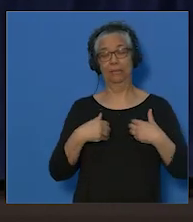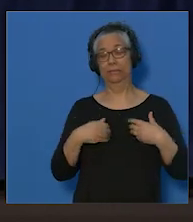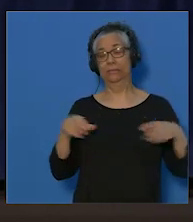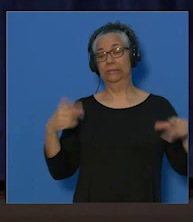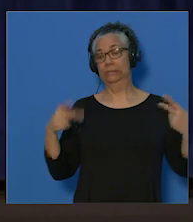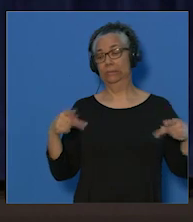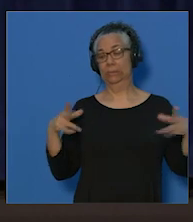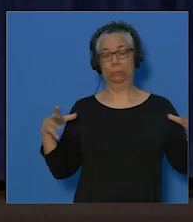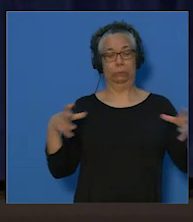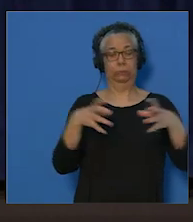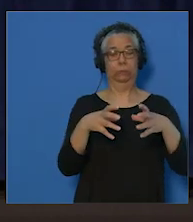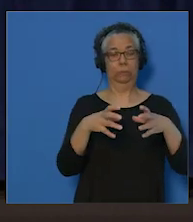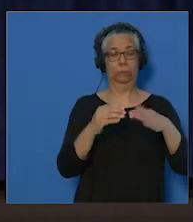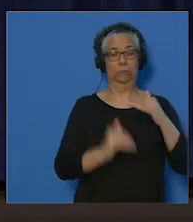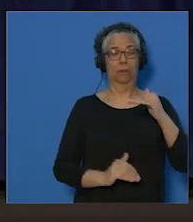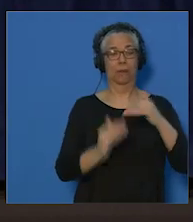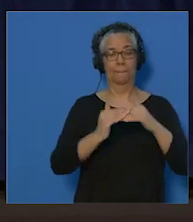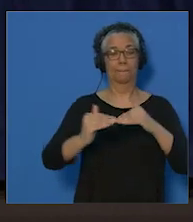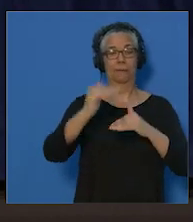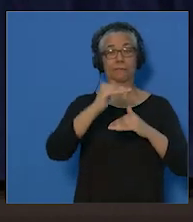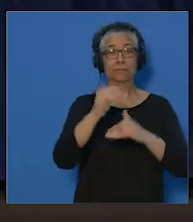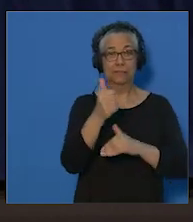more than 10 persons.